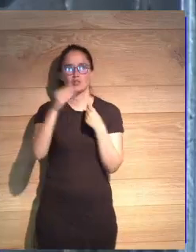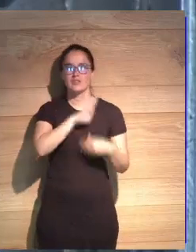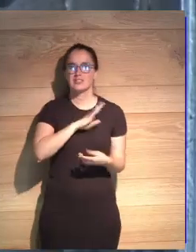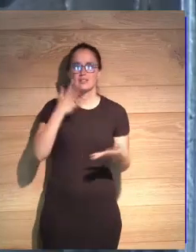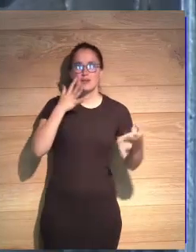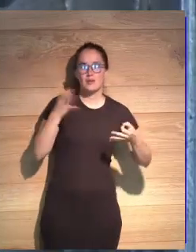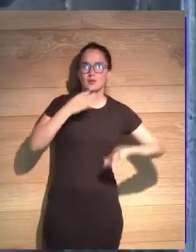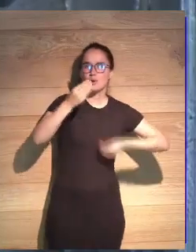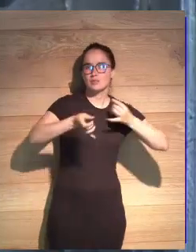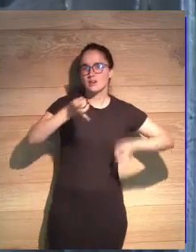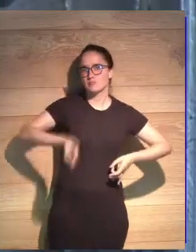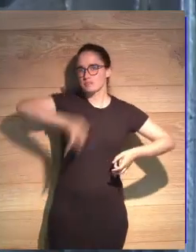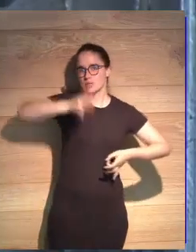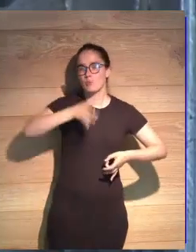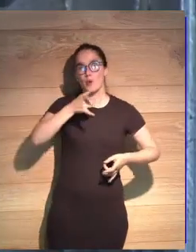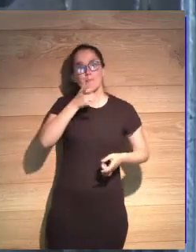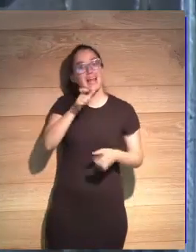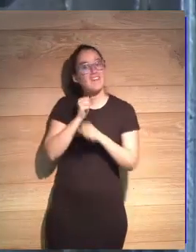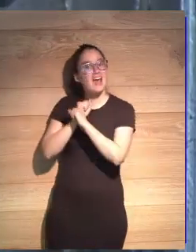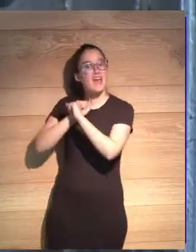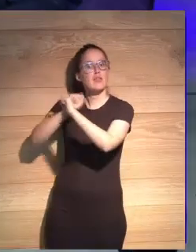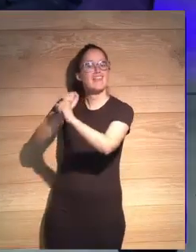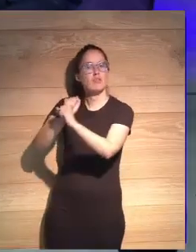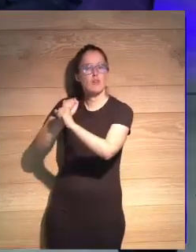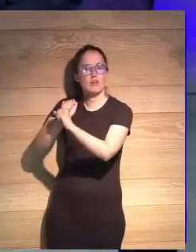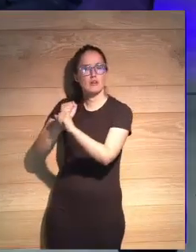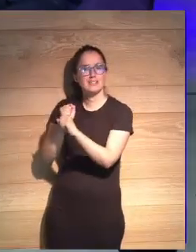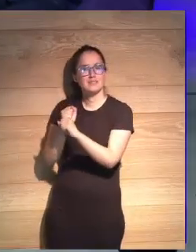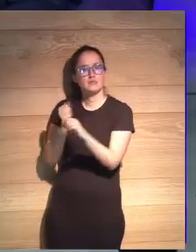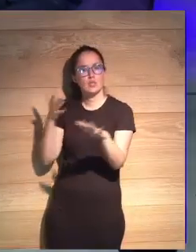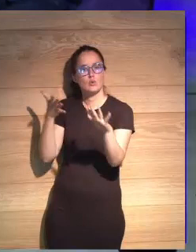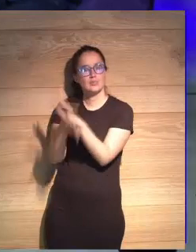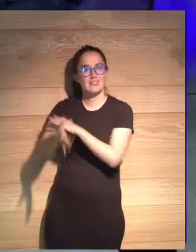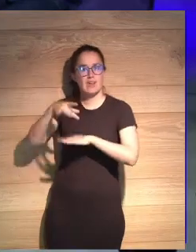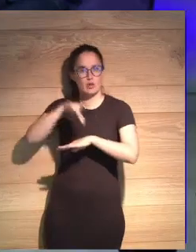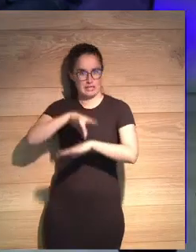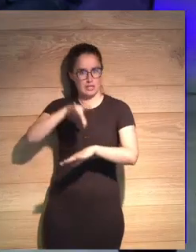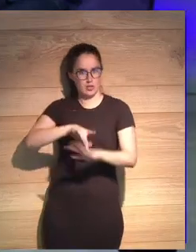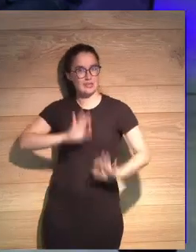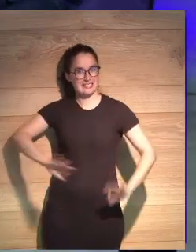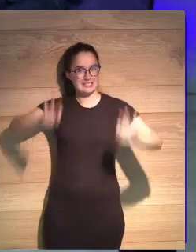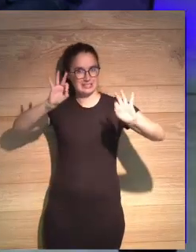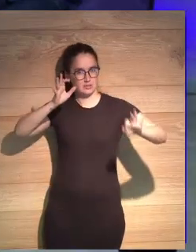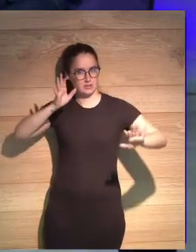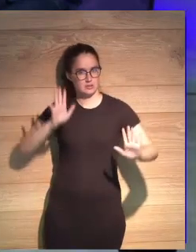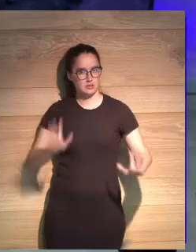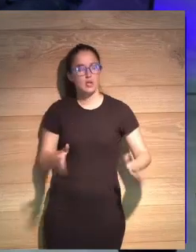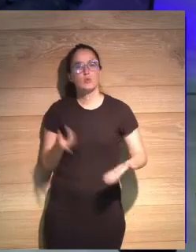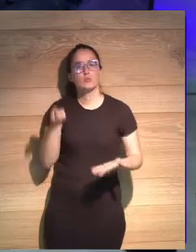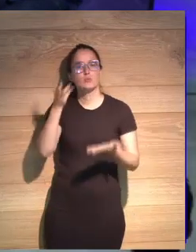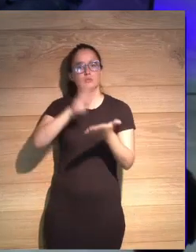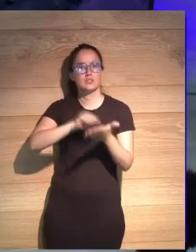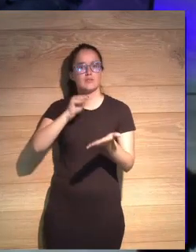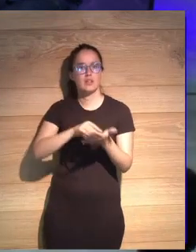dangerous when you mention engagement or addiction, if we use it without thinking what it means, because addiction has a very